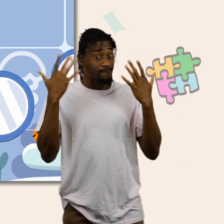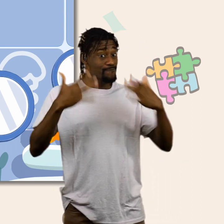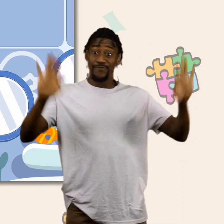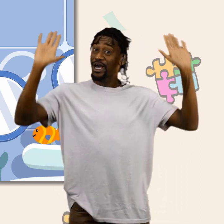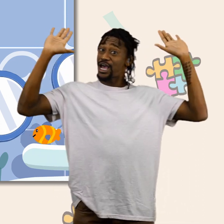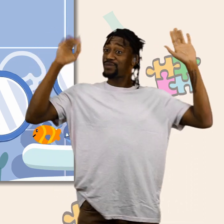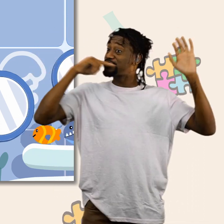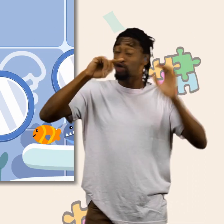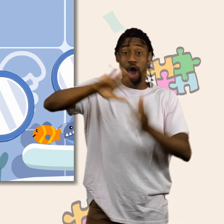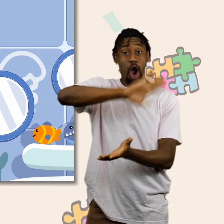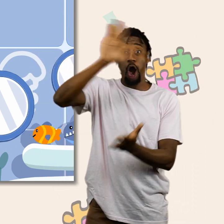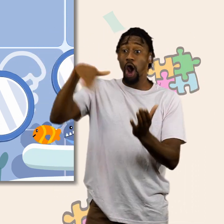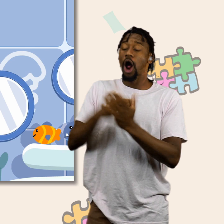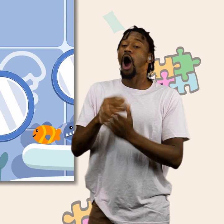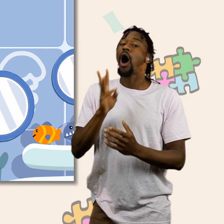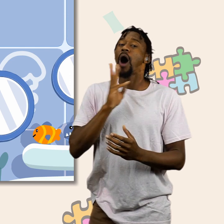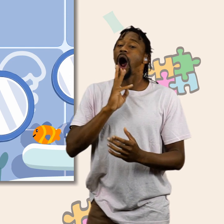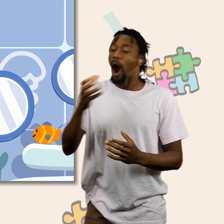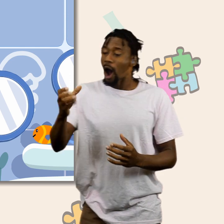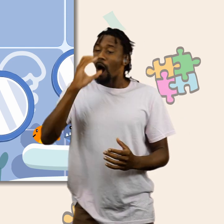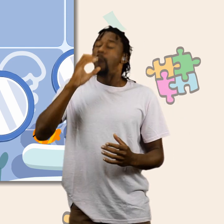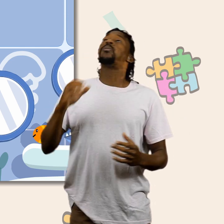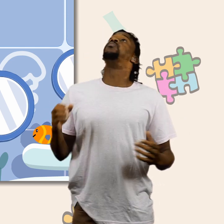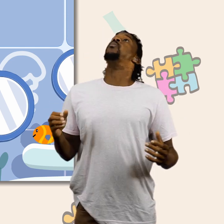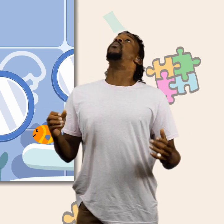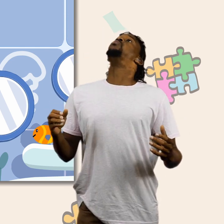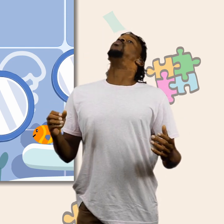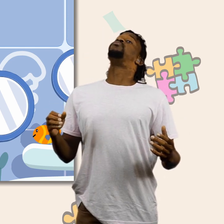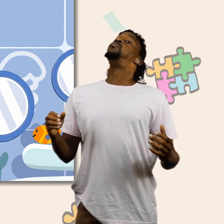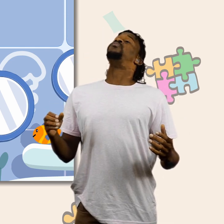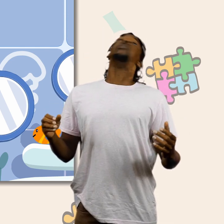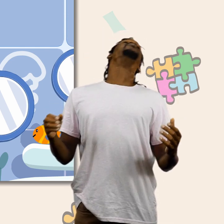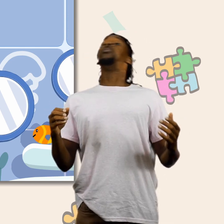After you have brushed them all, rinse your mouth. Let's see, Groovy.